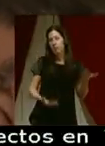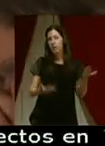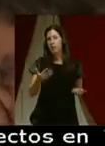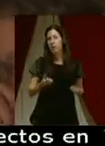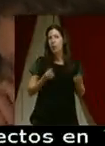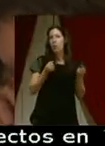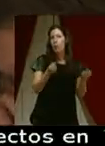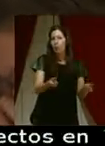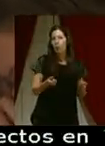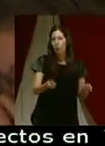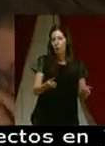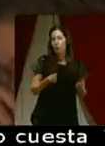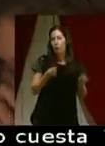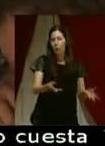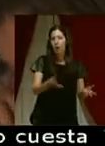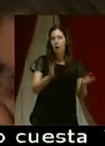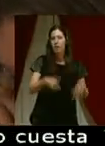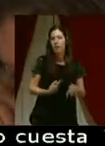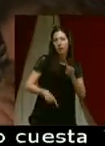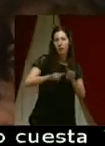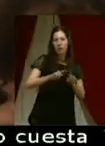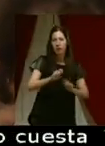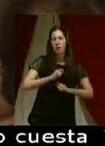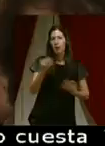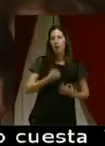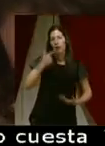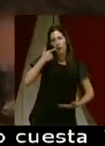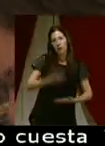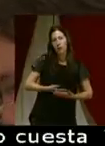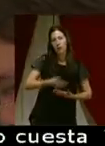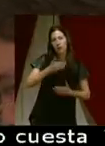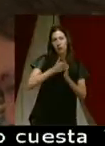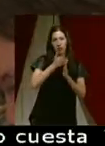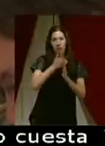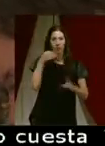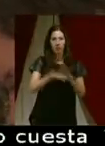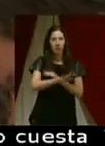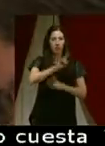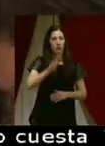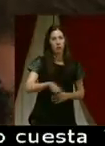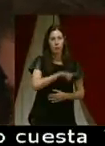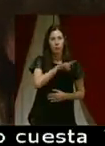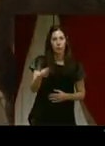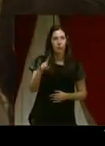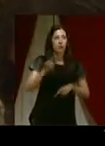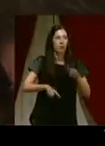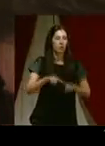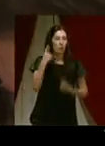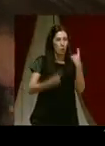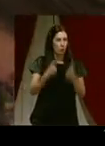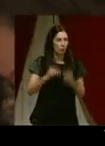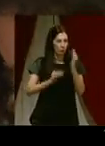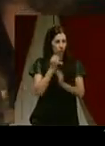actually weigh out how much it costs and what the benefits are, whether accessibility